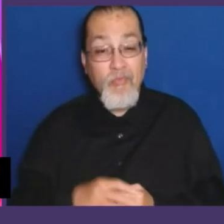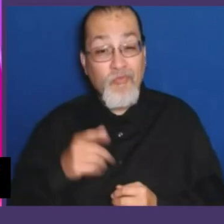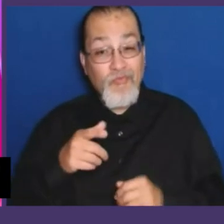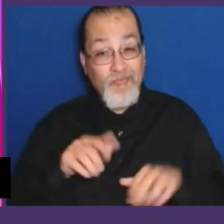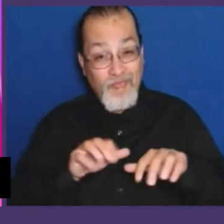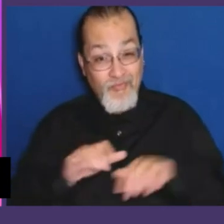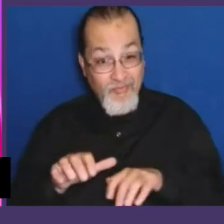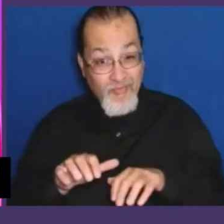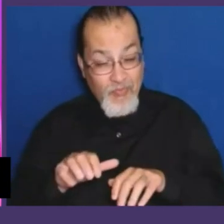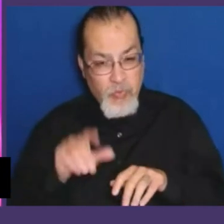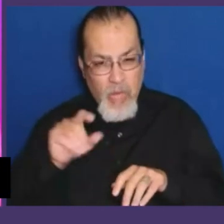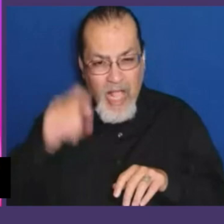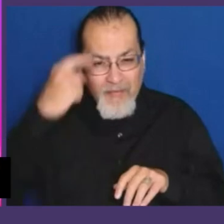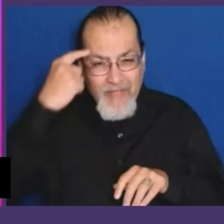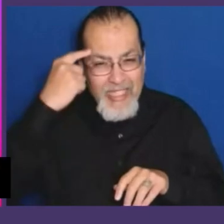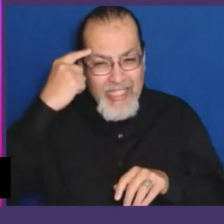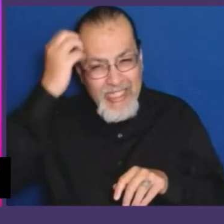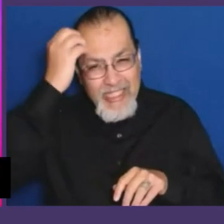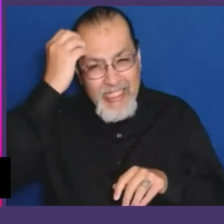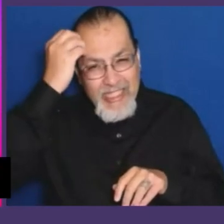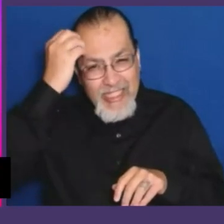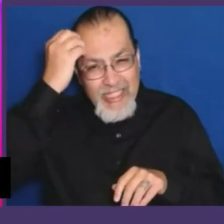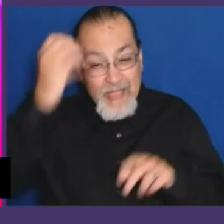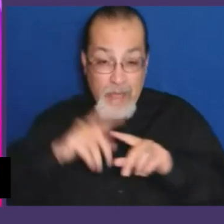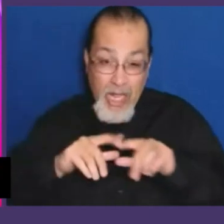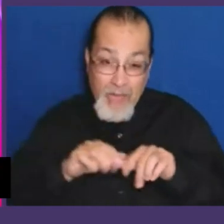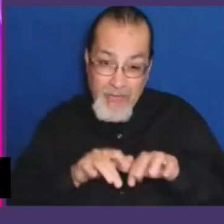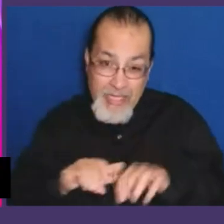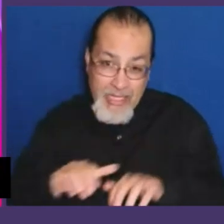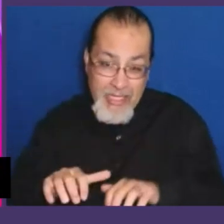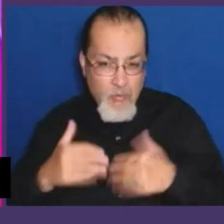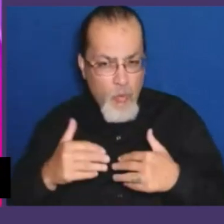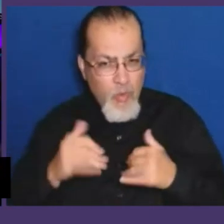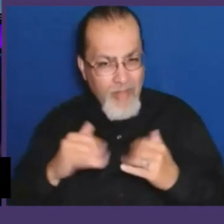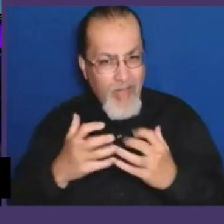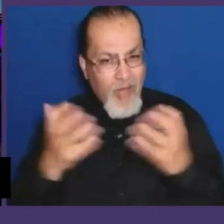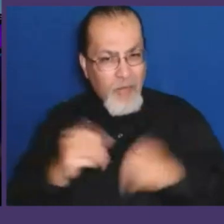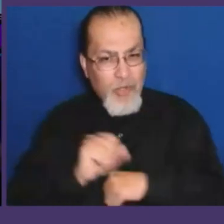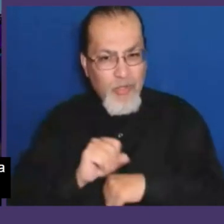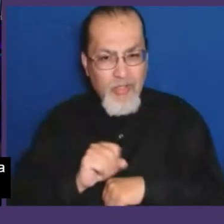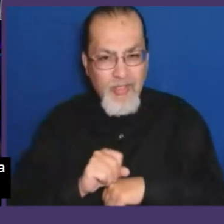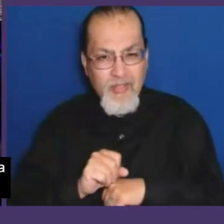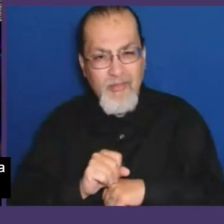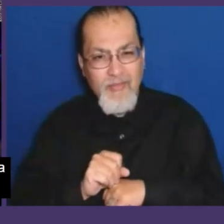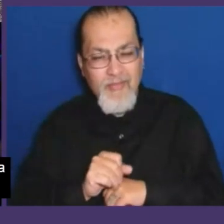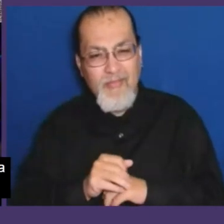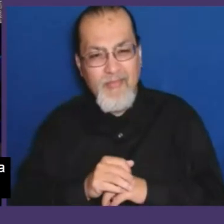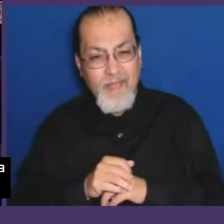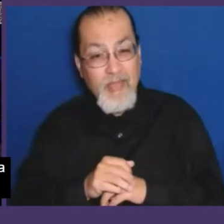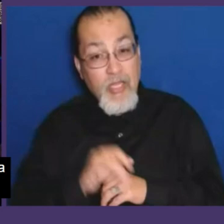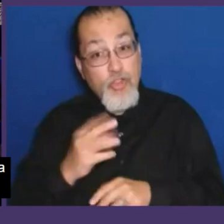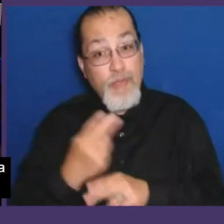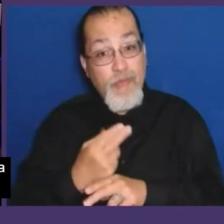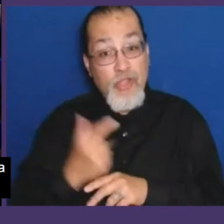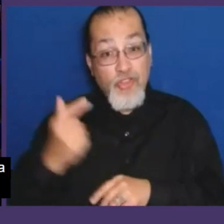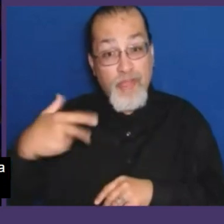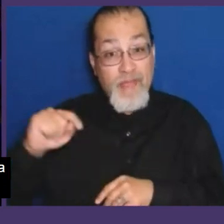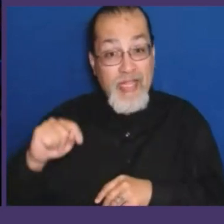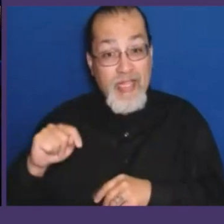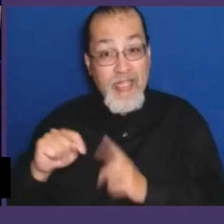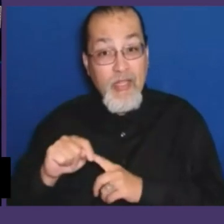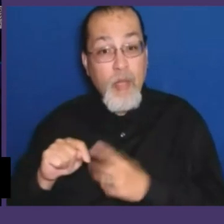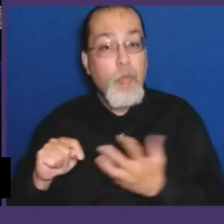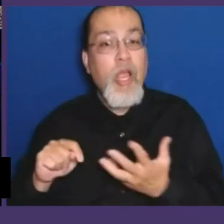But what does a sentence like this look like when we are training a GPT on it? From GPT's perspective, this is just a sequence of